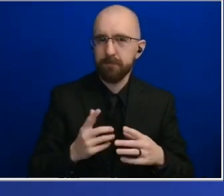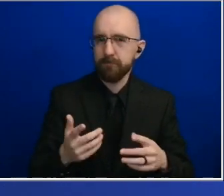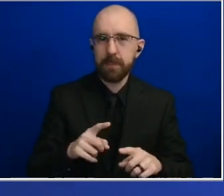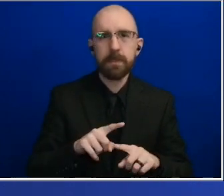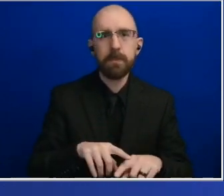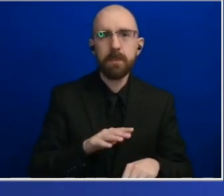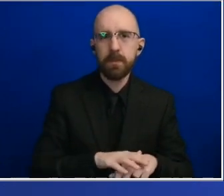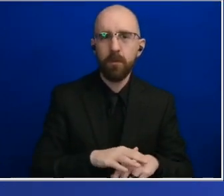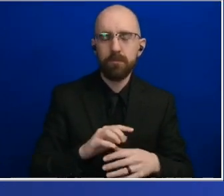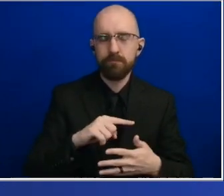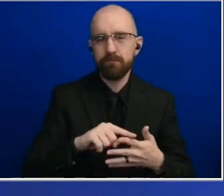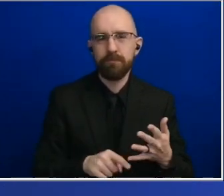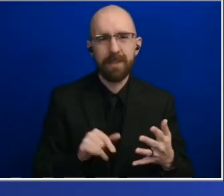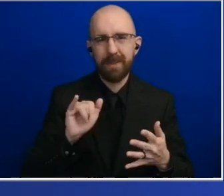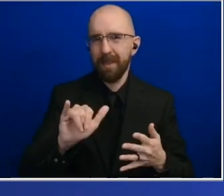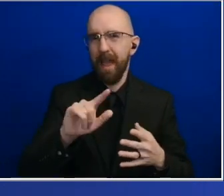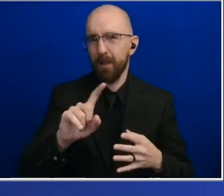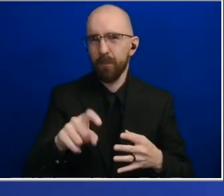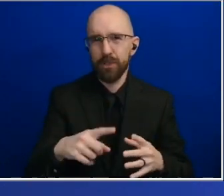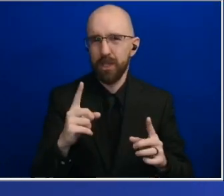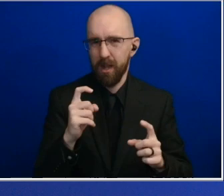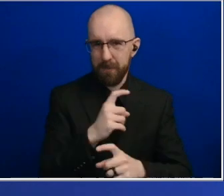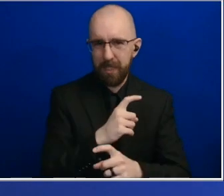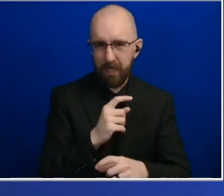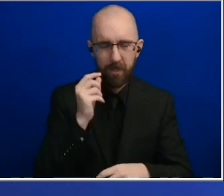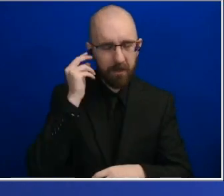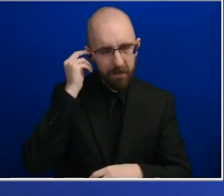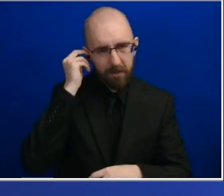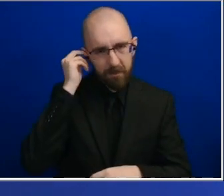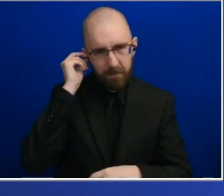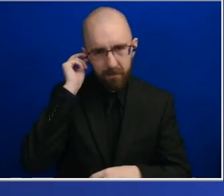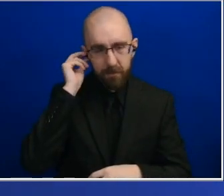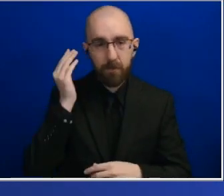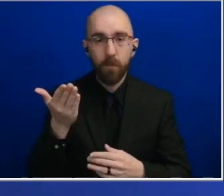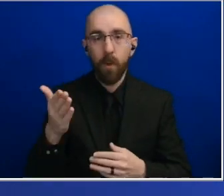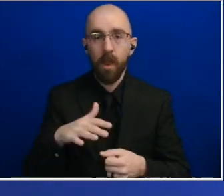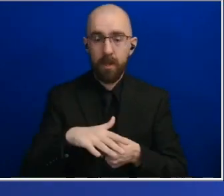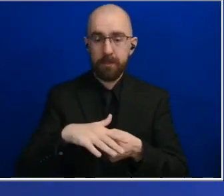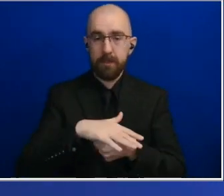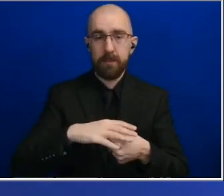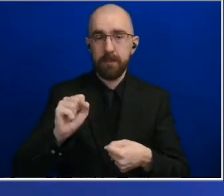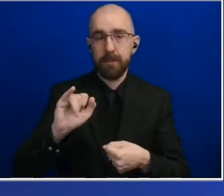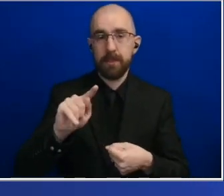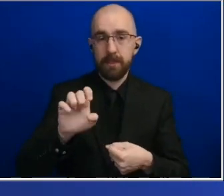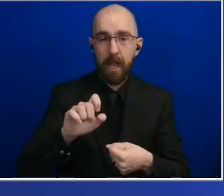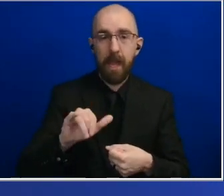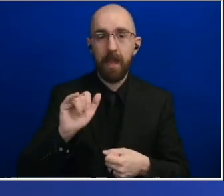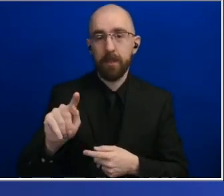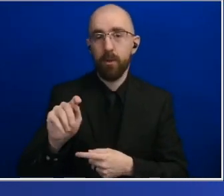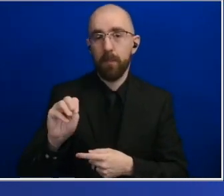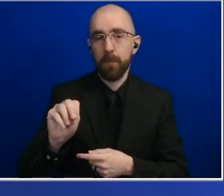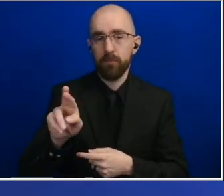complex question. It depends on what the site of the targeted muscle reinnervation is. Usually, if